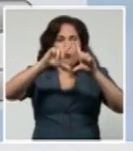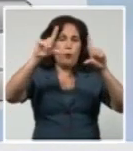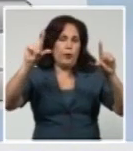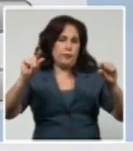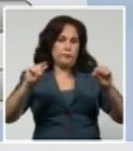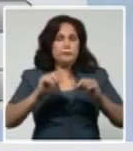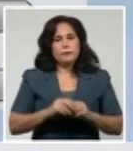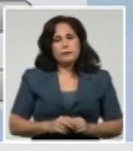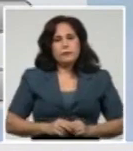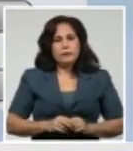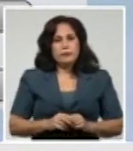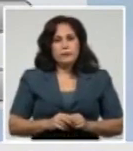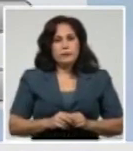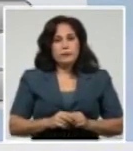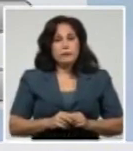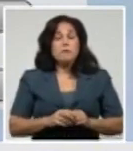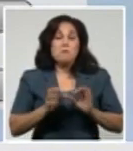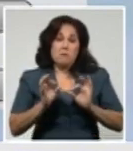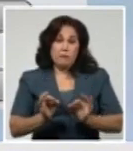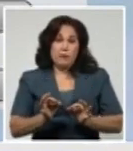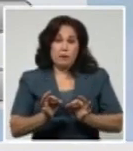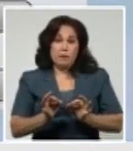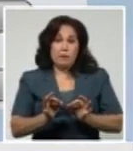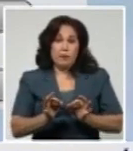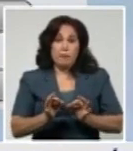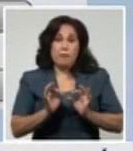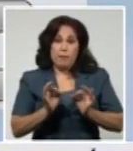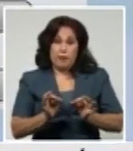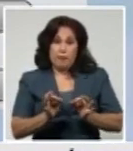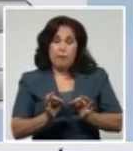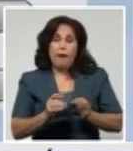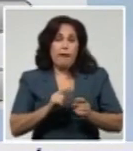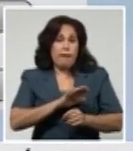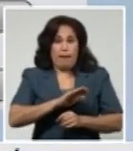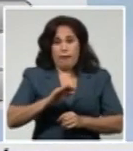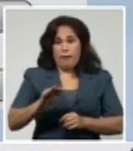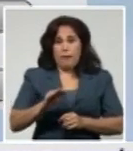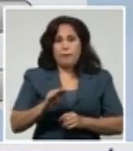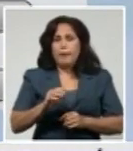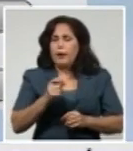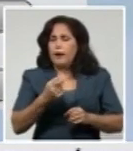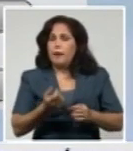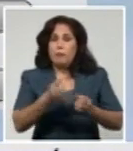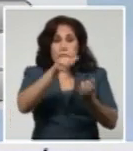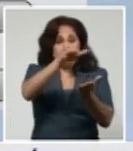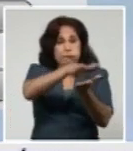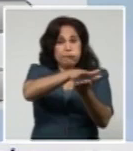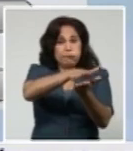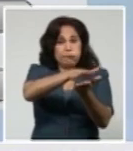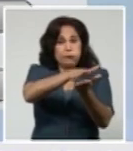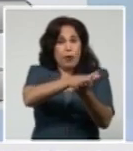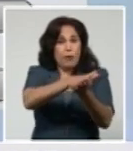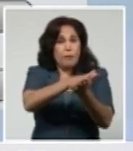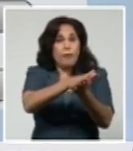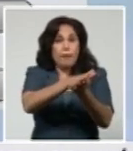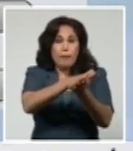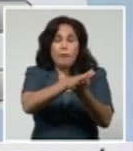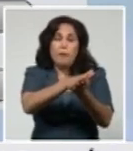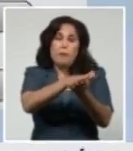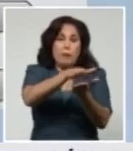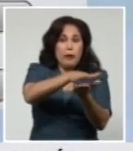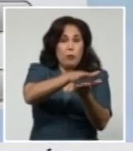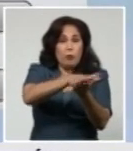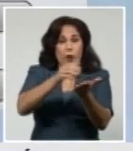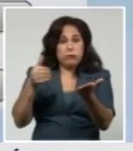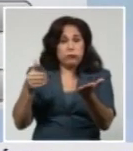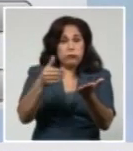7,592 samples processed, 56 tested positive for COVID-19. That's 56 people